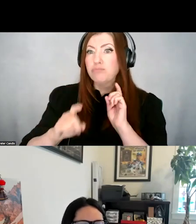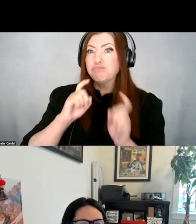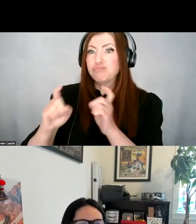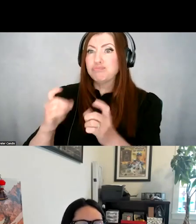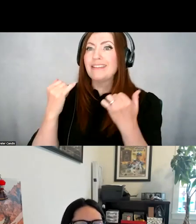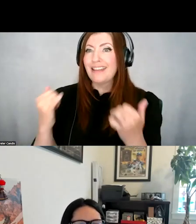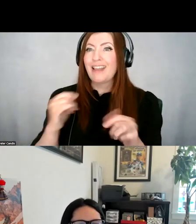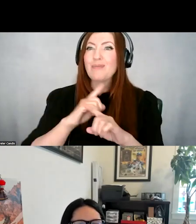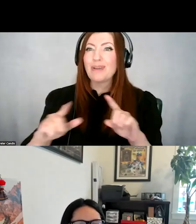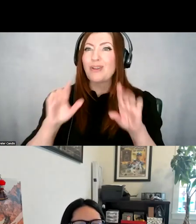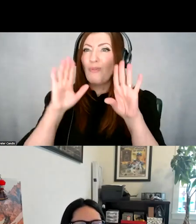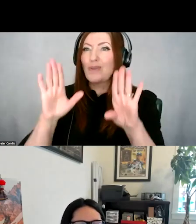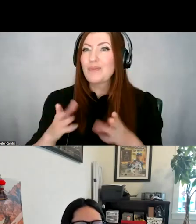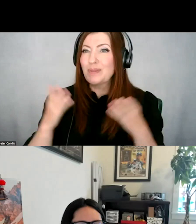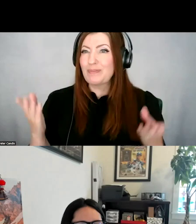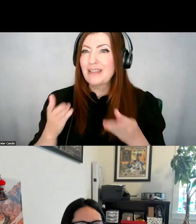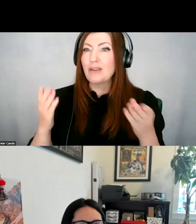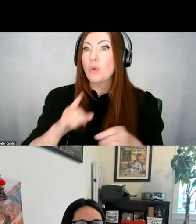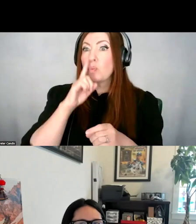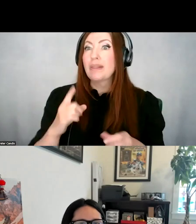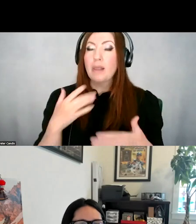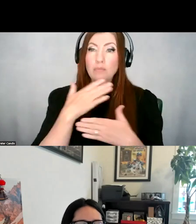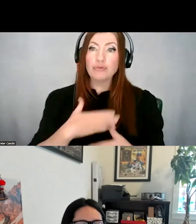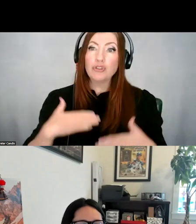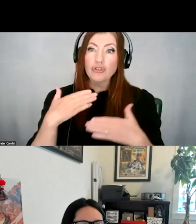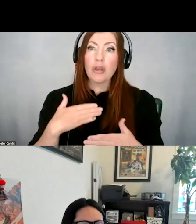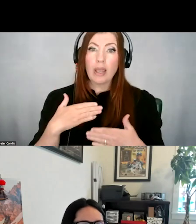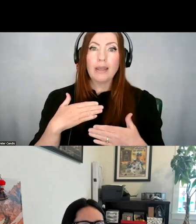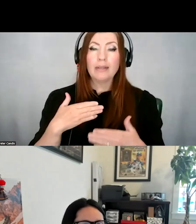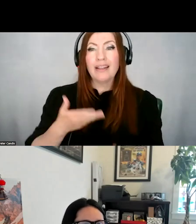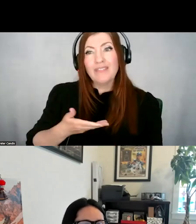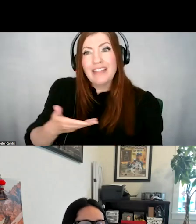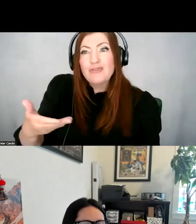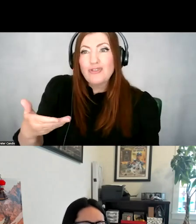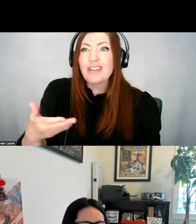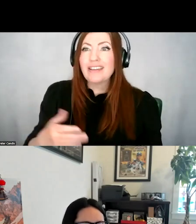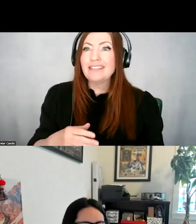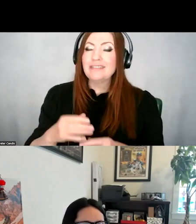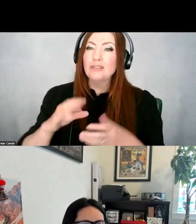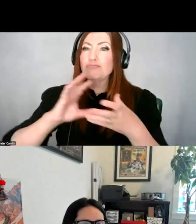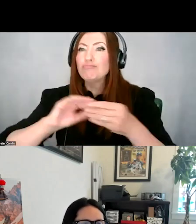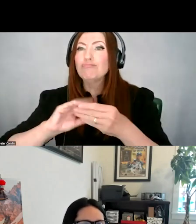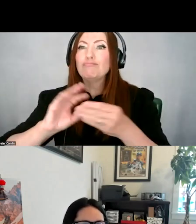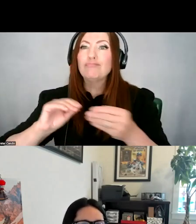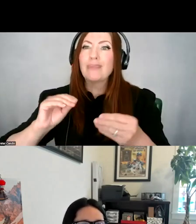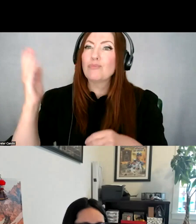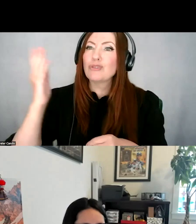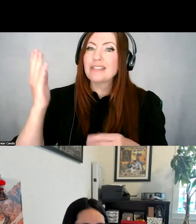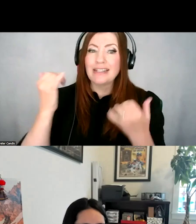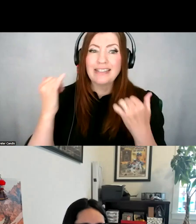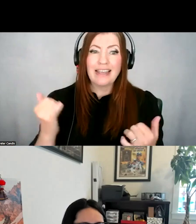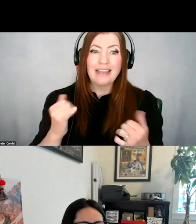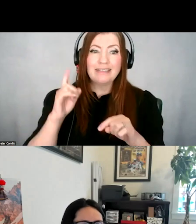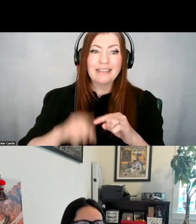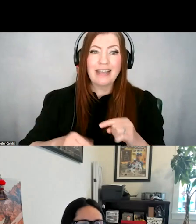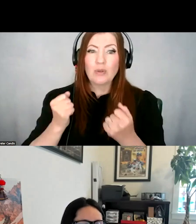so wonderful to be here. I really appreciate the invitation to present today and can't wait